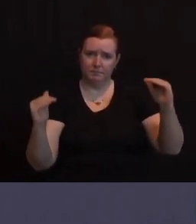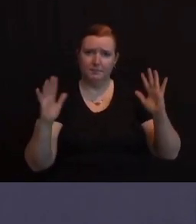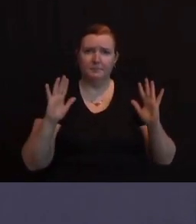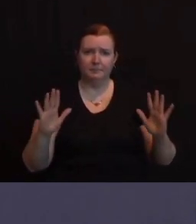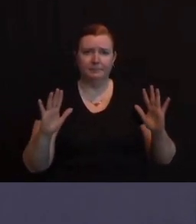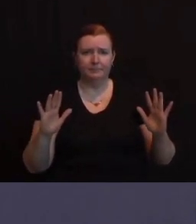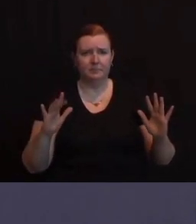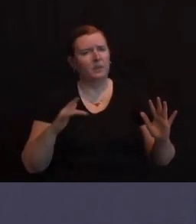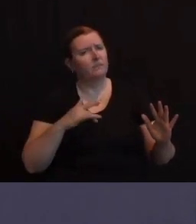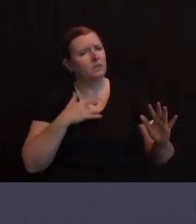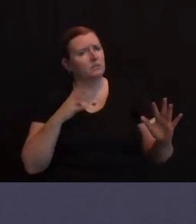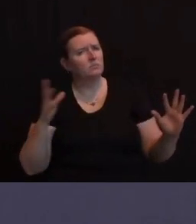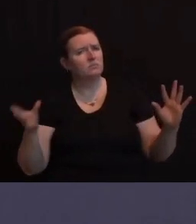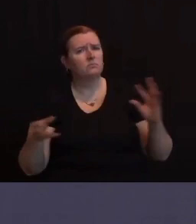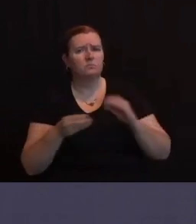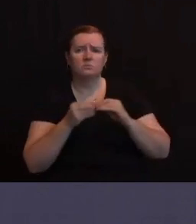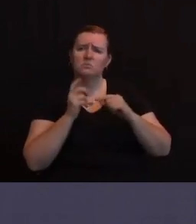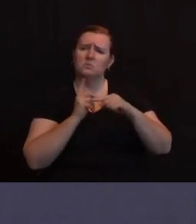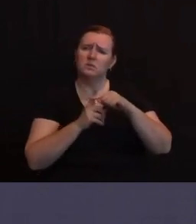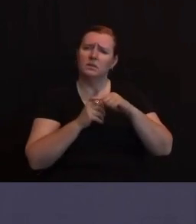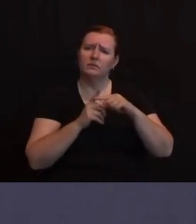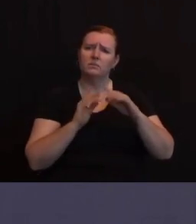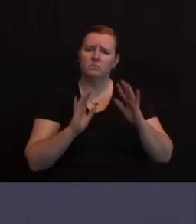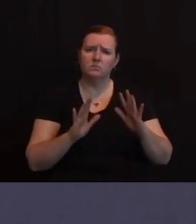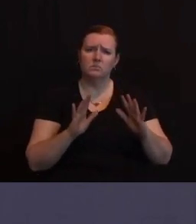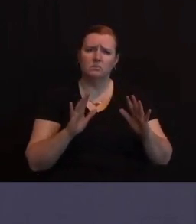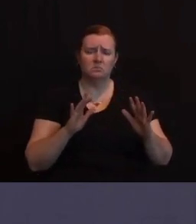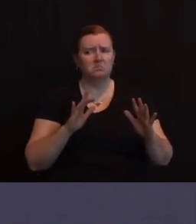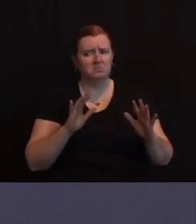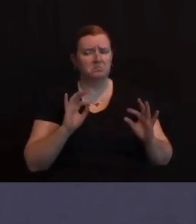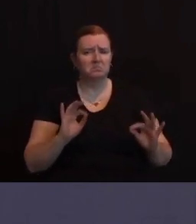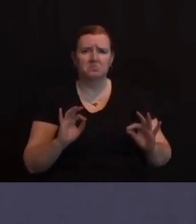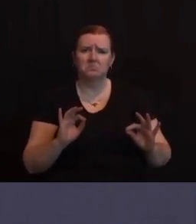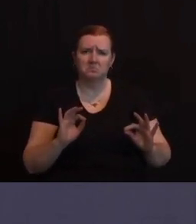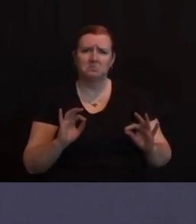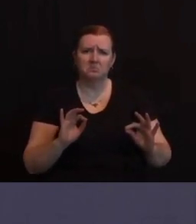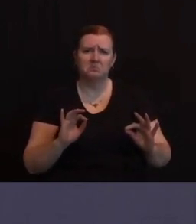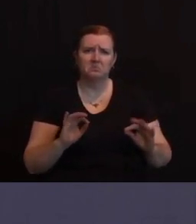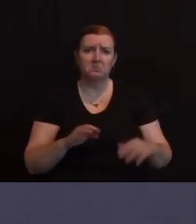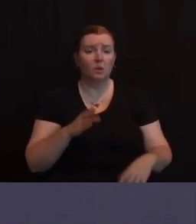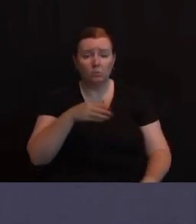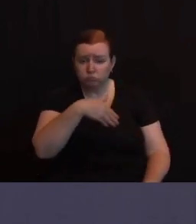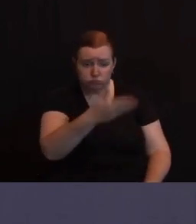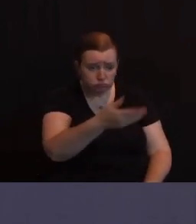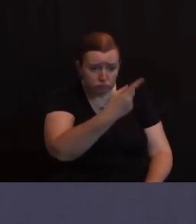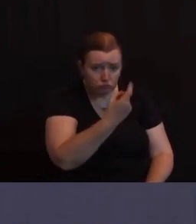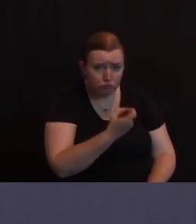the reality. We'll get you the numbers later. Sir, do you have any? You good?